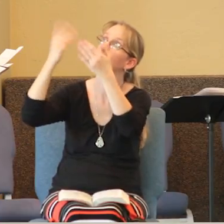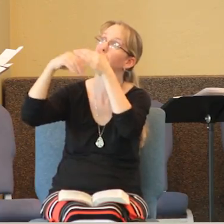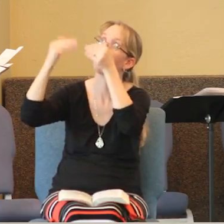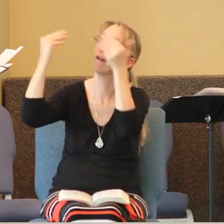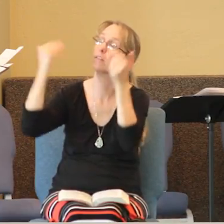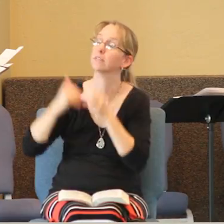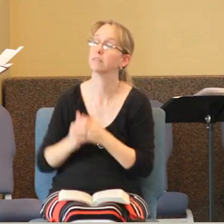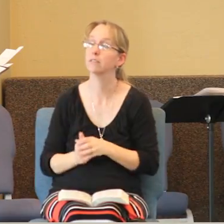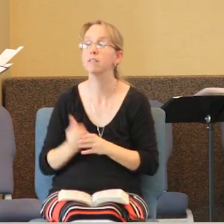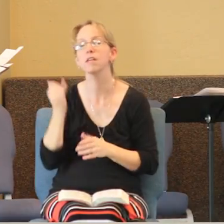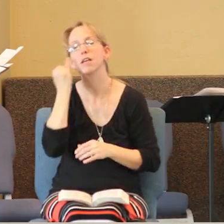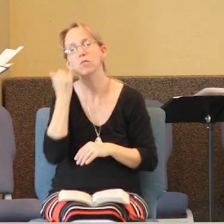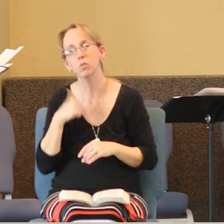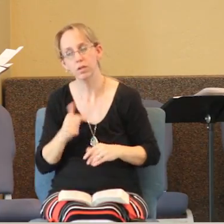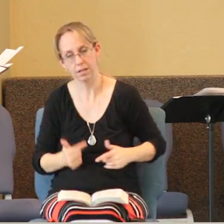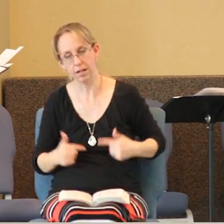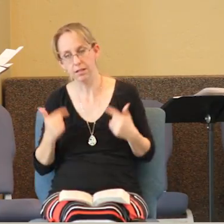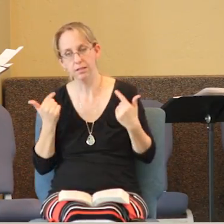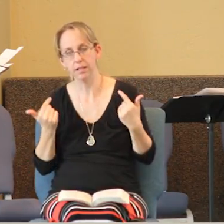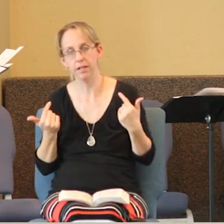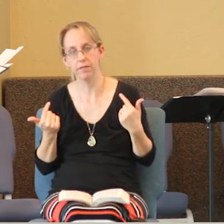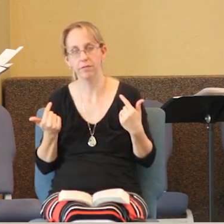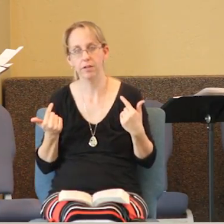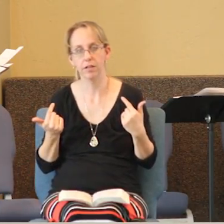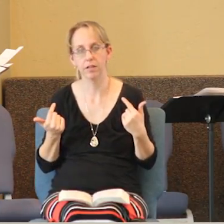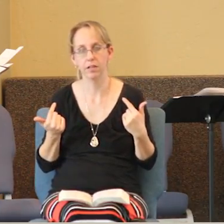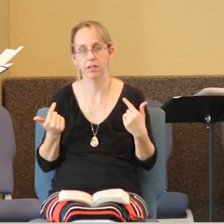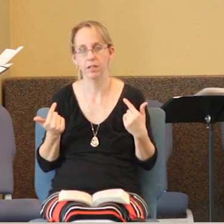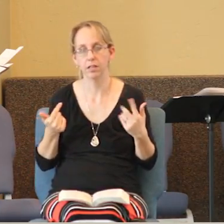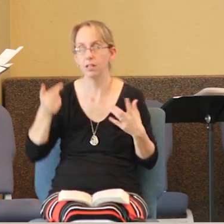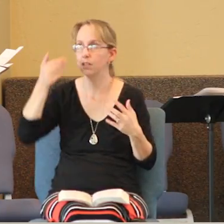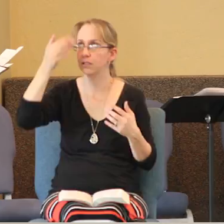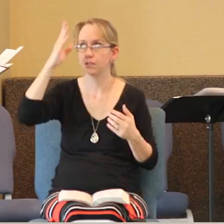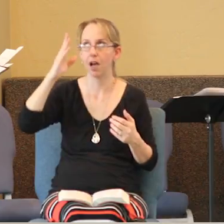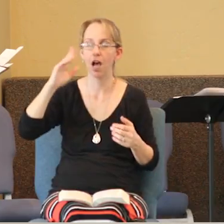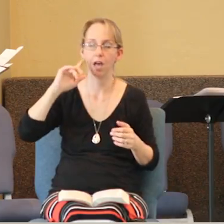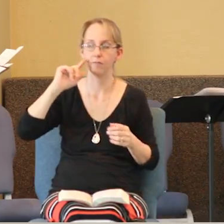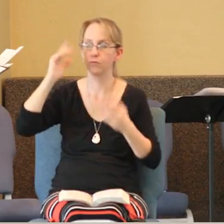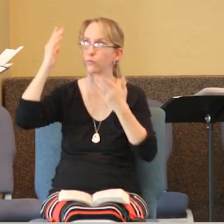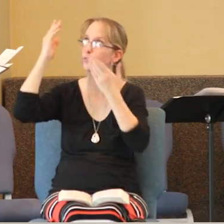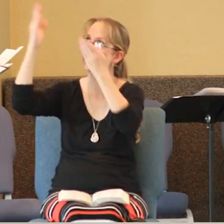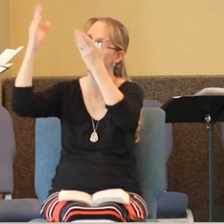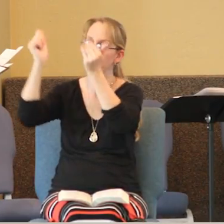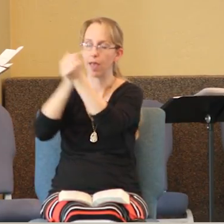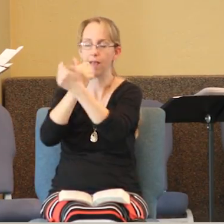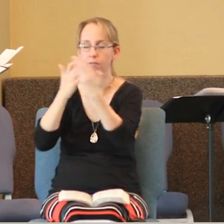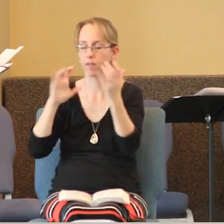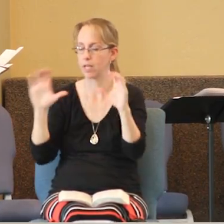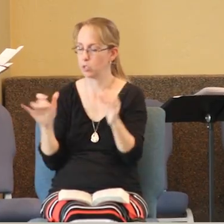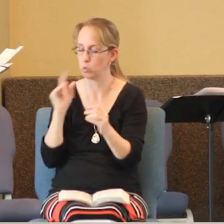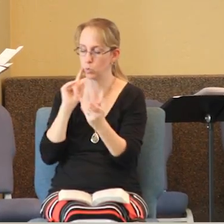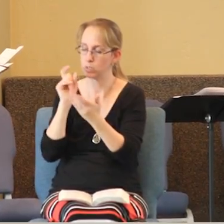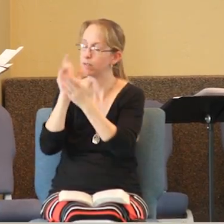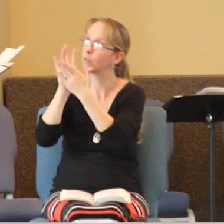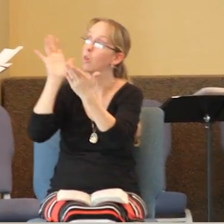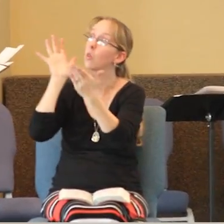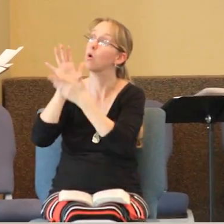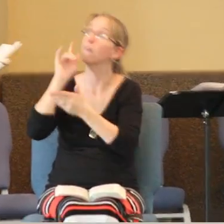we live life like this, God, it's all for you. Everything I do is going to be to glorify you.